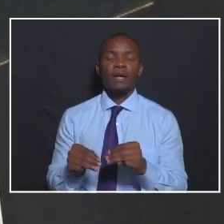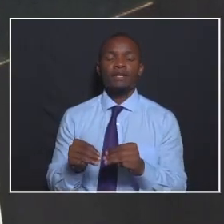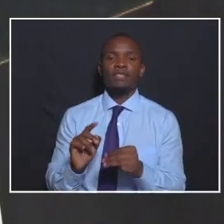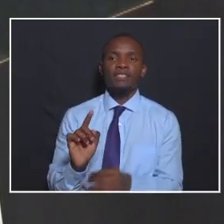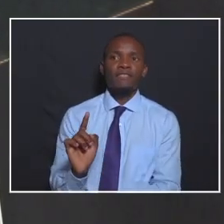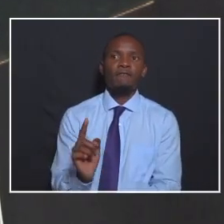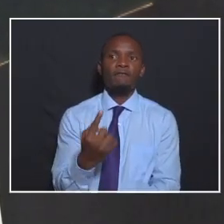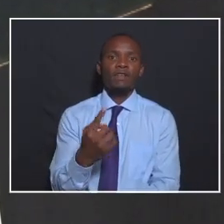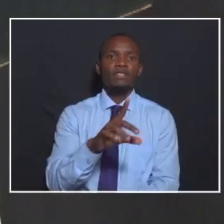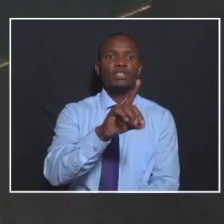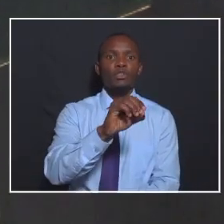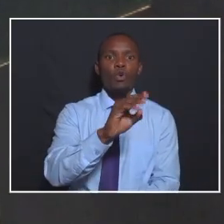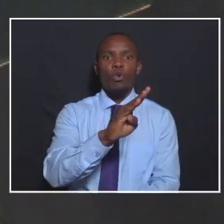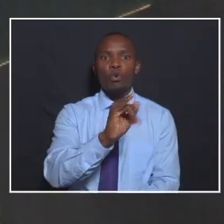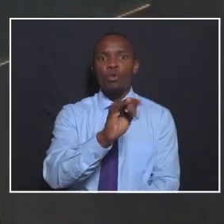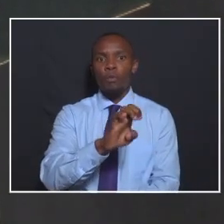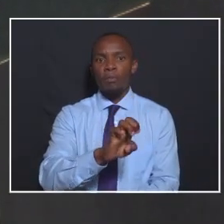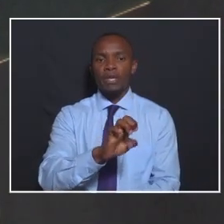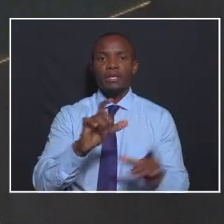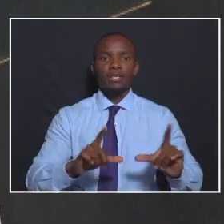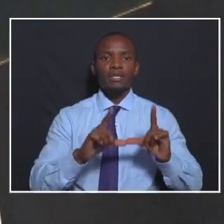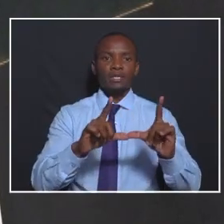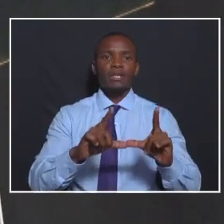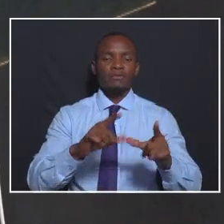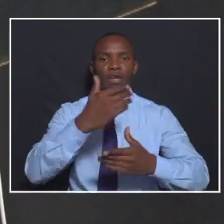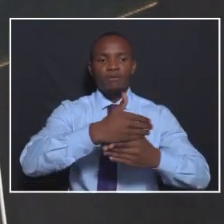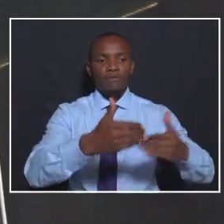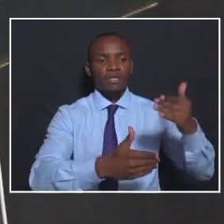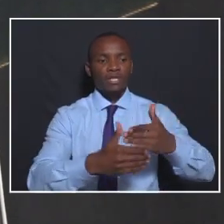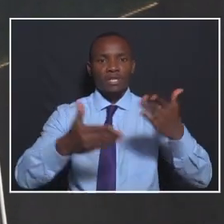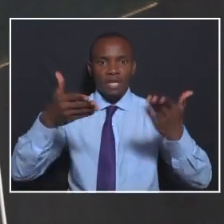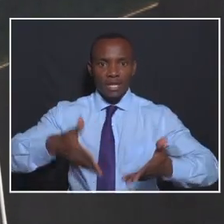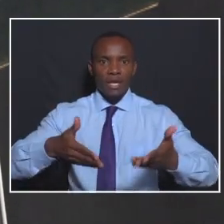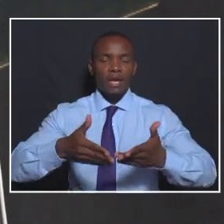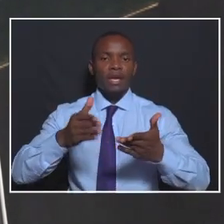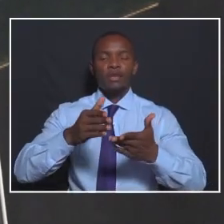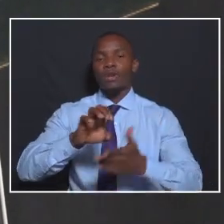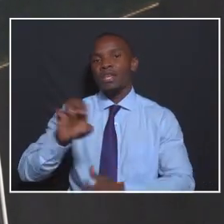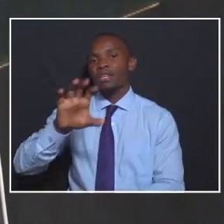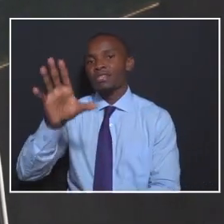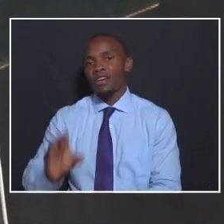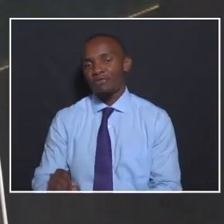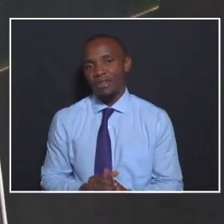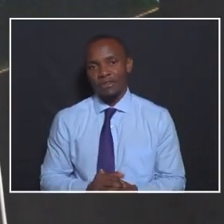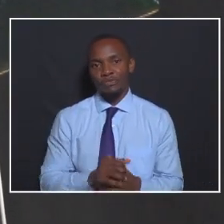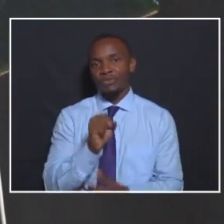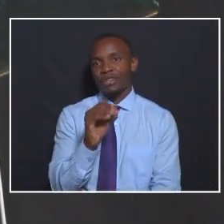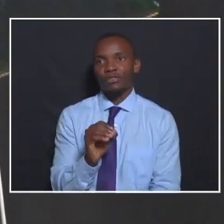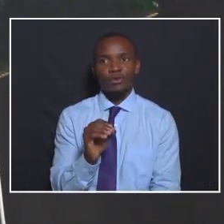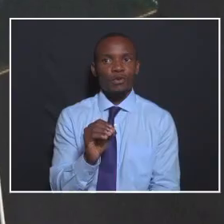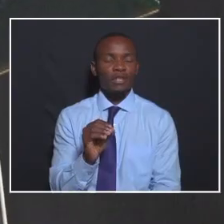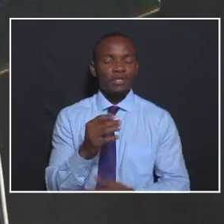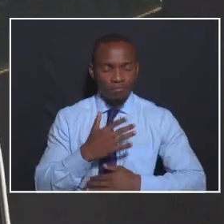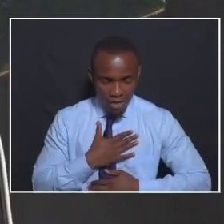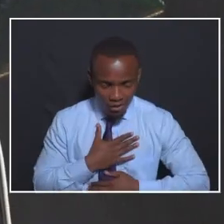Dolby Atmos certified facility in East Africa. So it's a privilege to